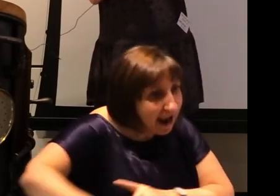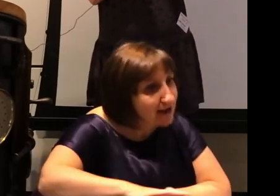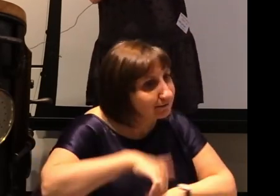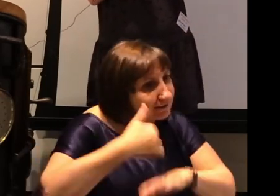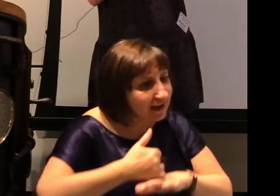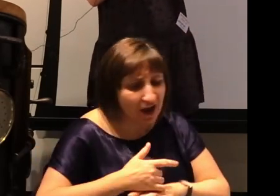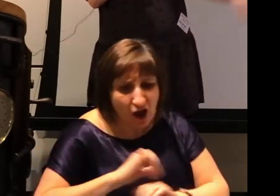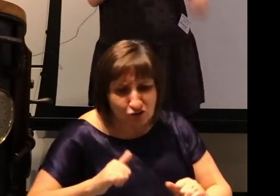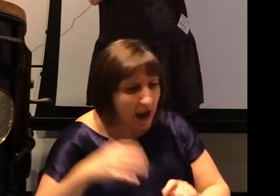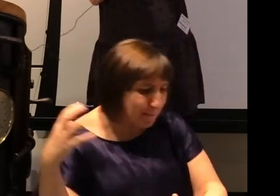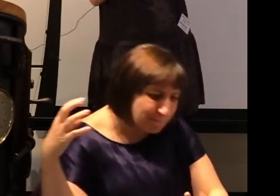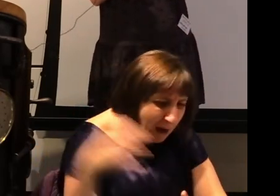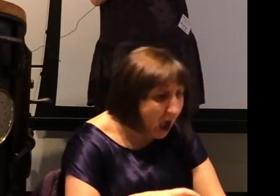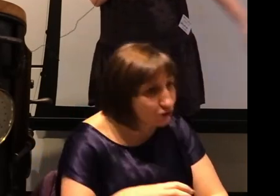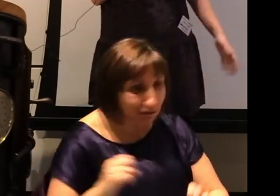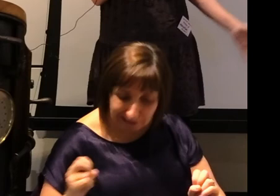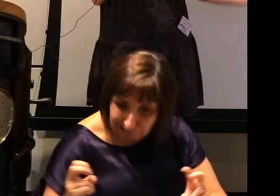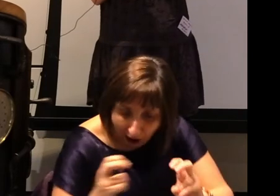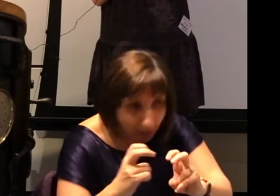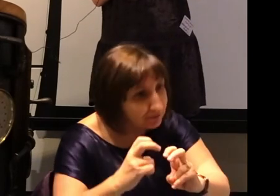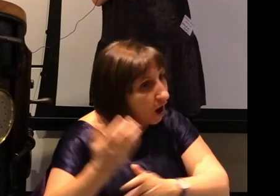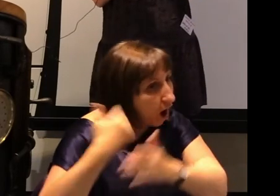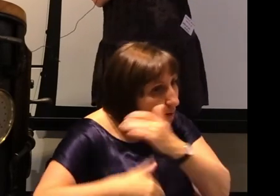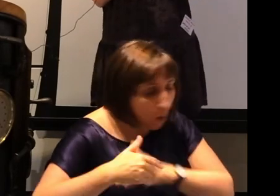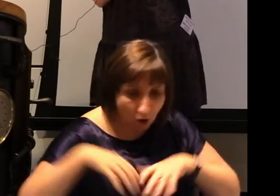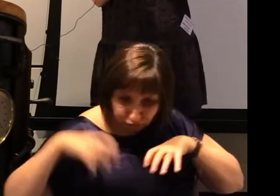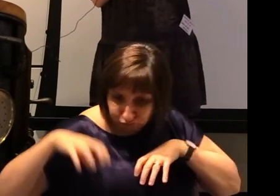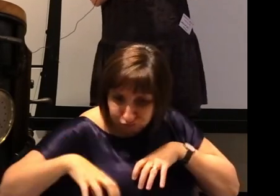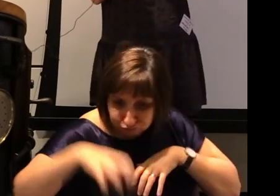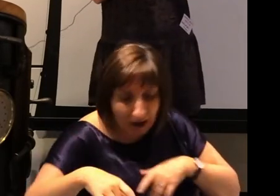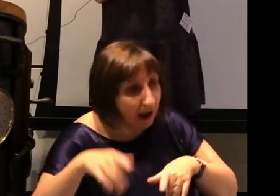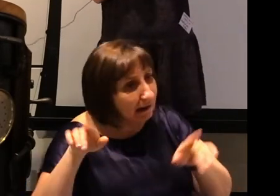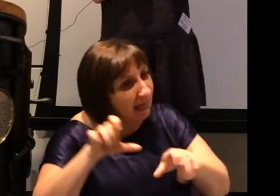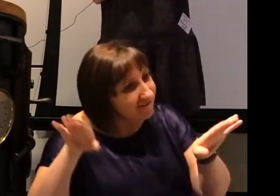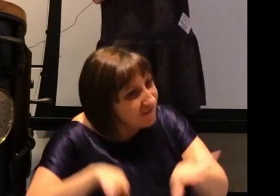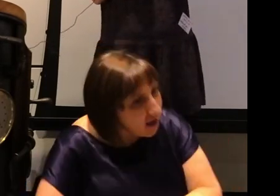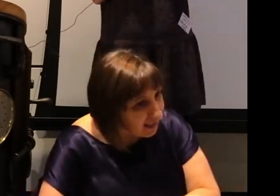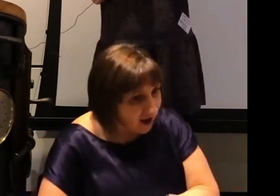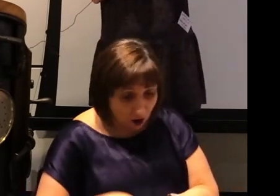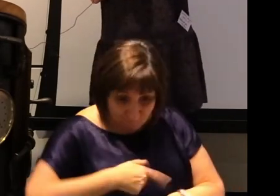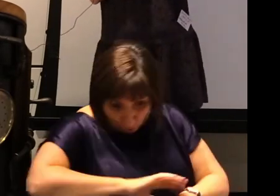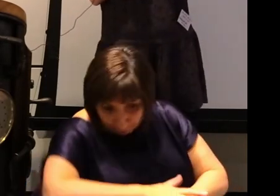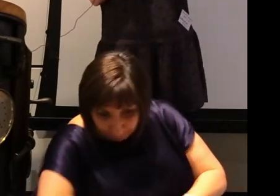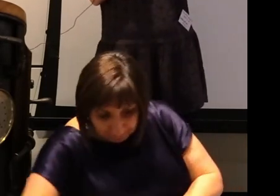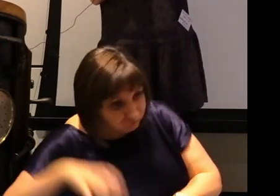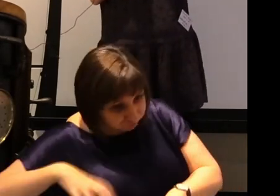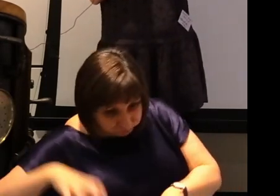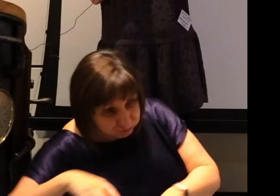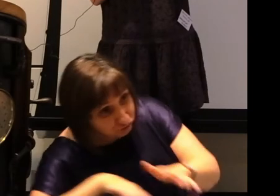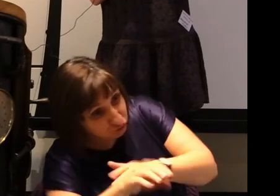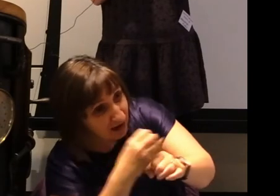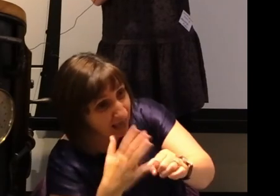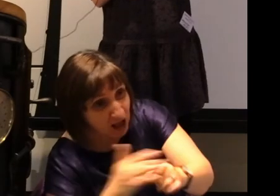great mansions and castles which once lined the Clyde Valley almost from the source all the way into